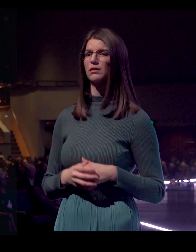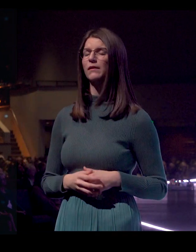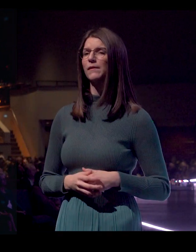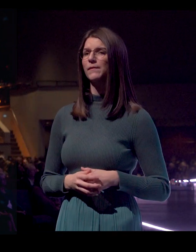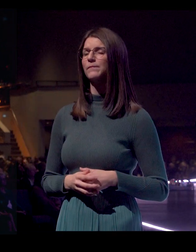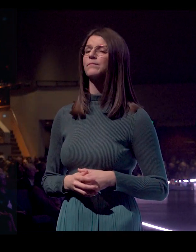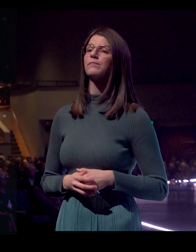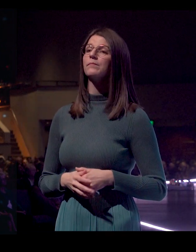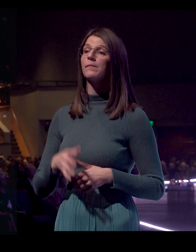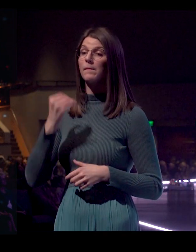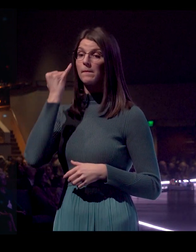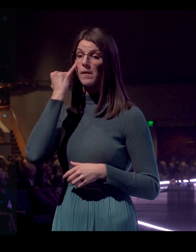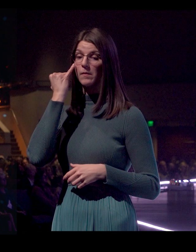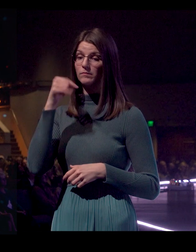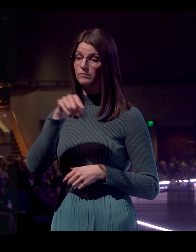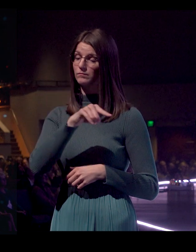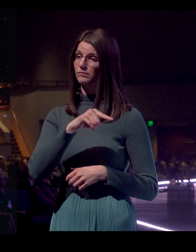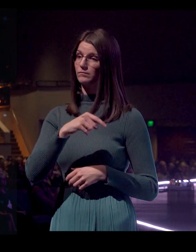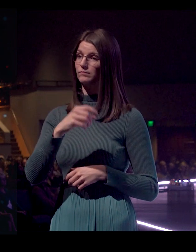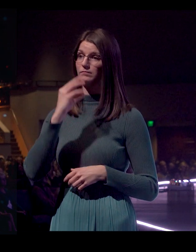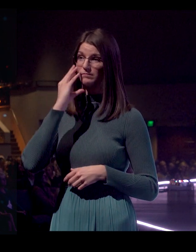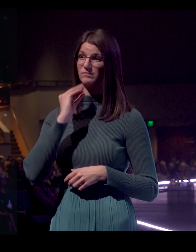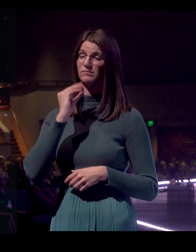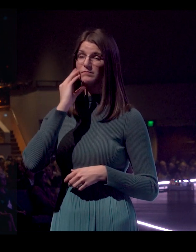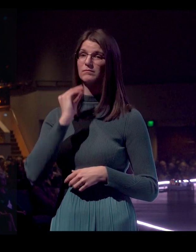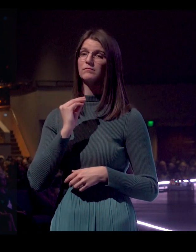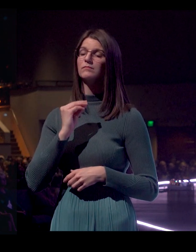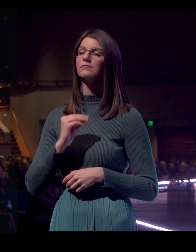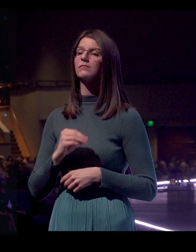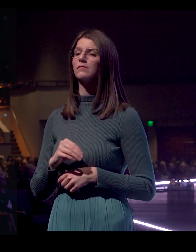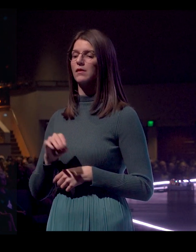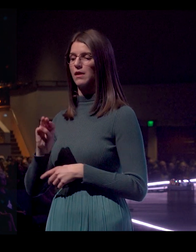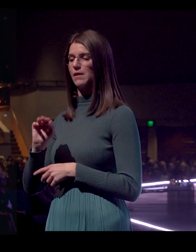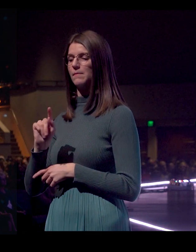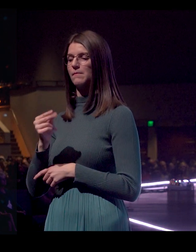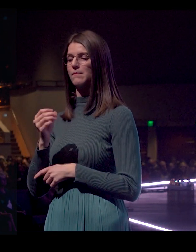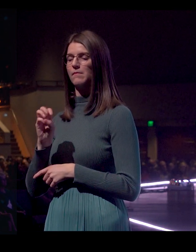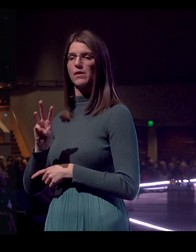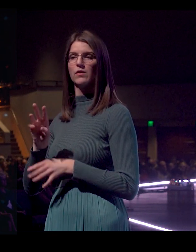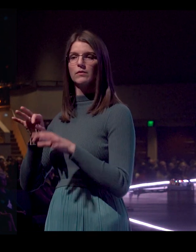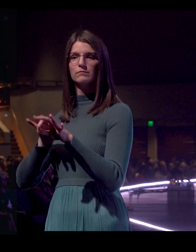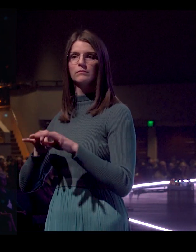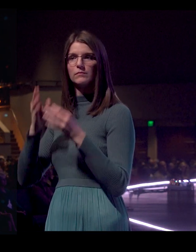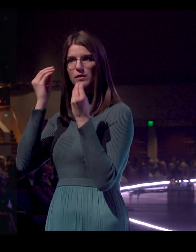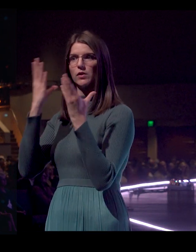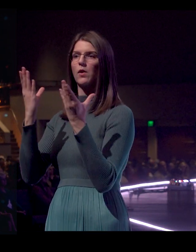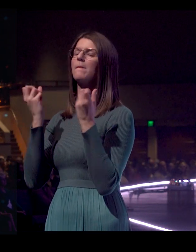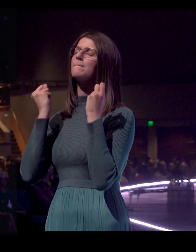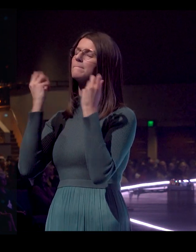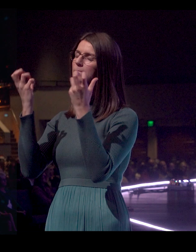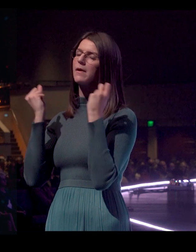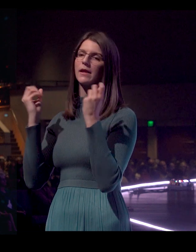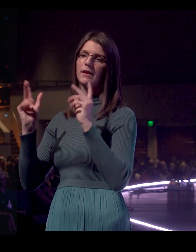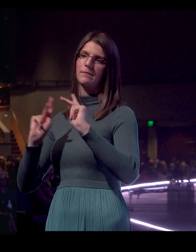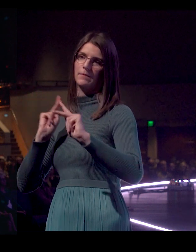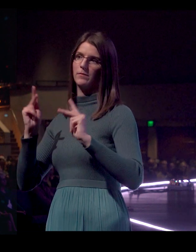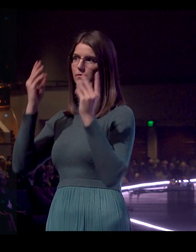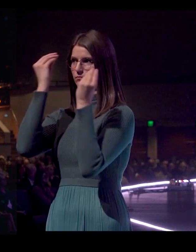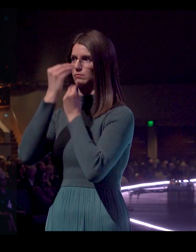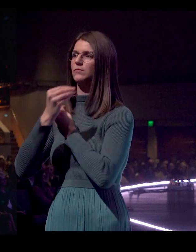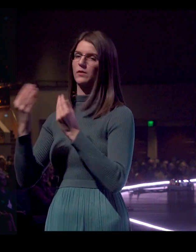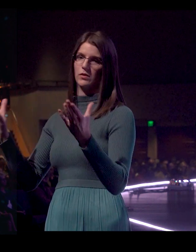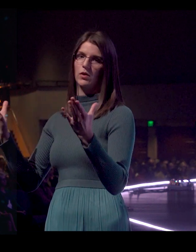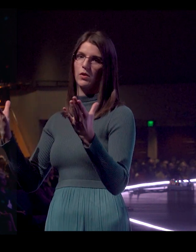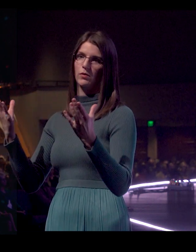Matthew wouldn't just tell you, there are thousands of people here that would tell you this. When you begin to place your worth and value